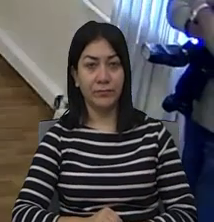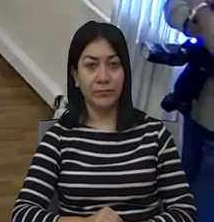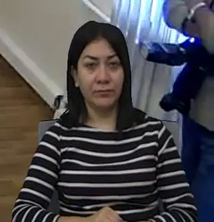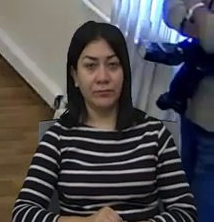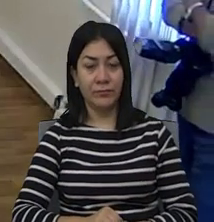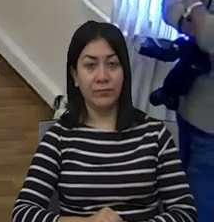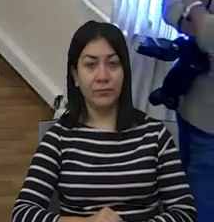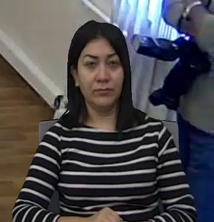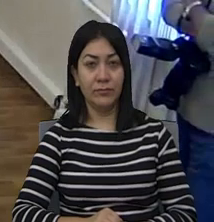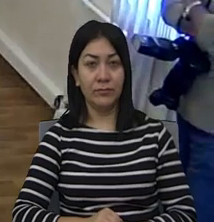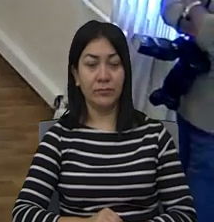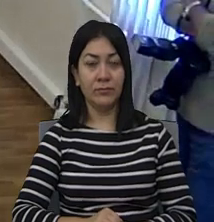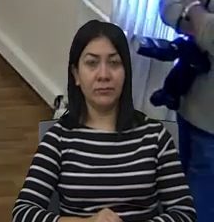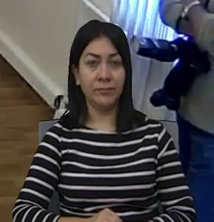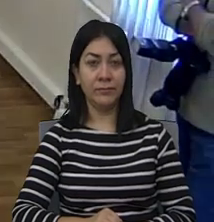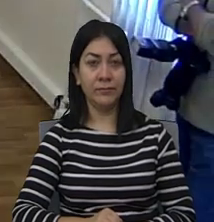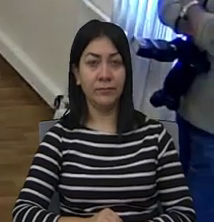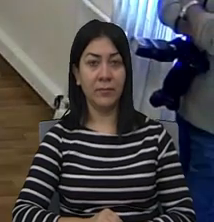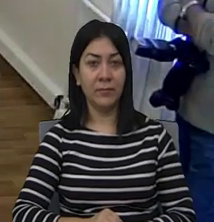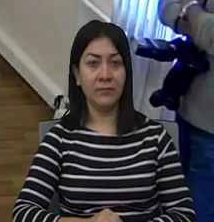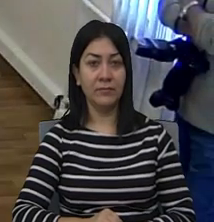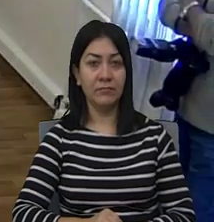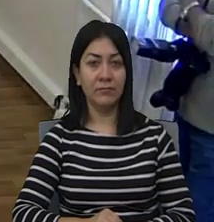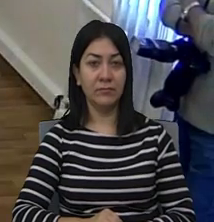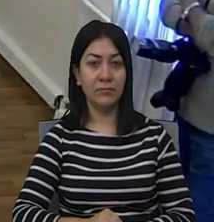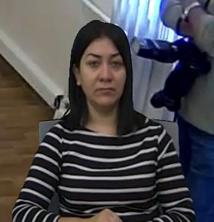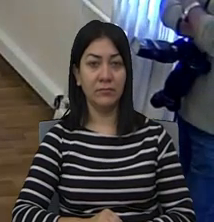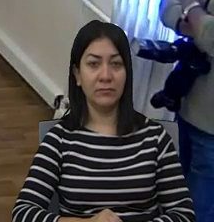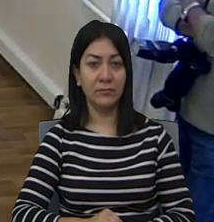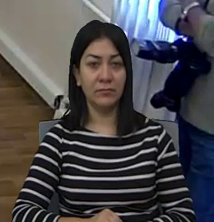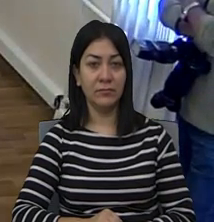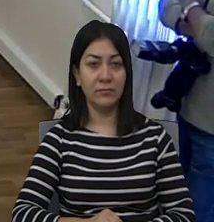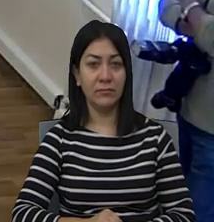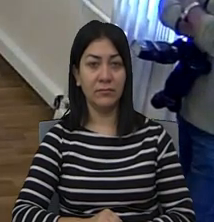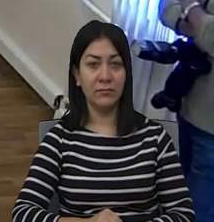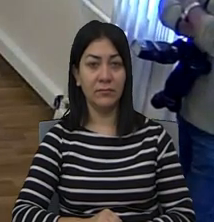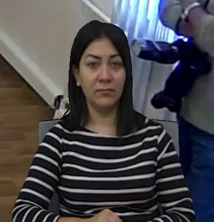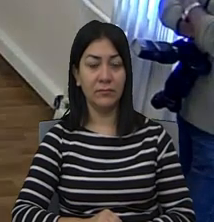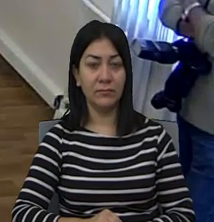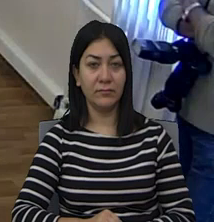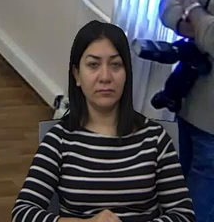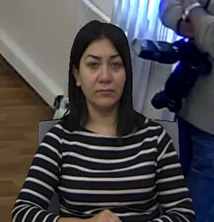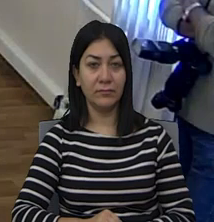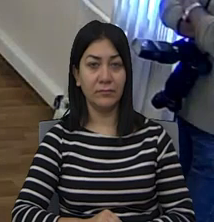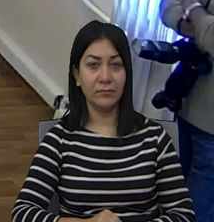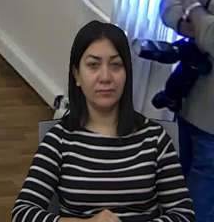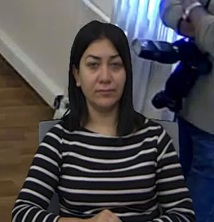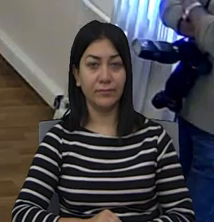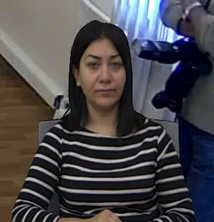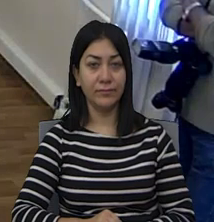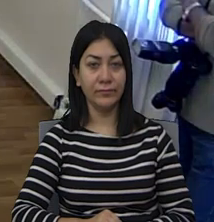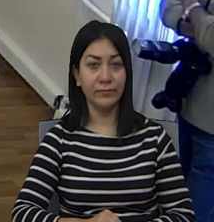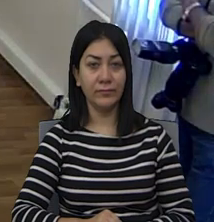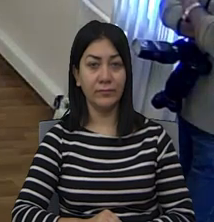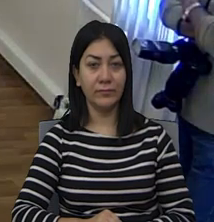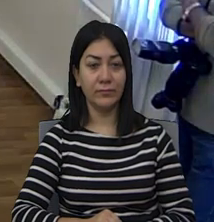years 2024 and 2025, for these years we have no major elections, regular elections planned, we have decided